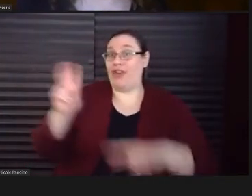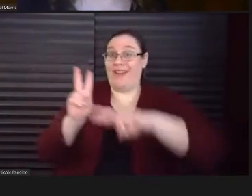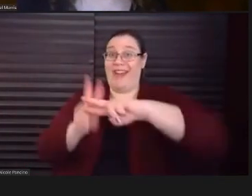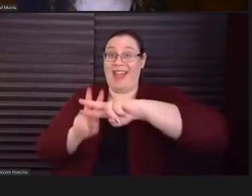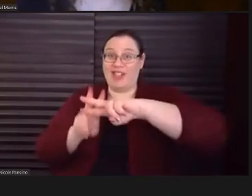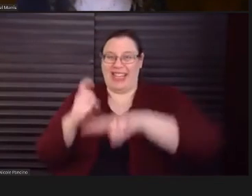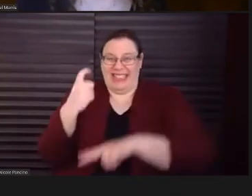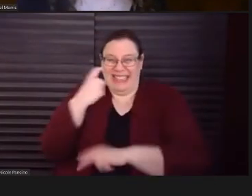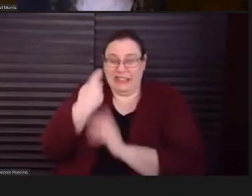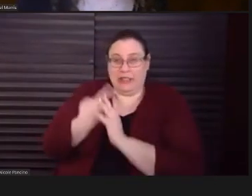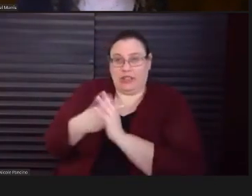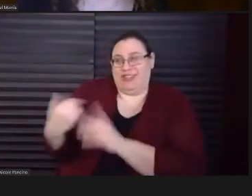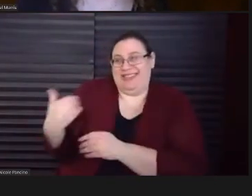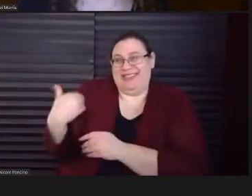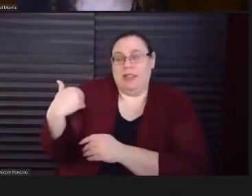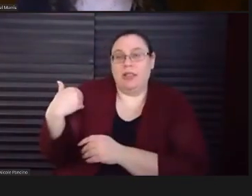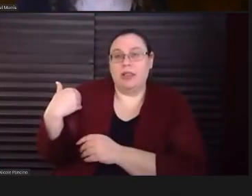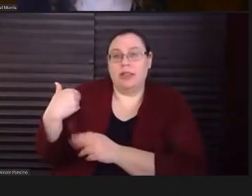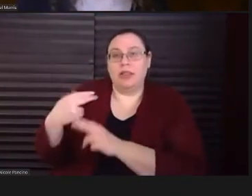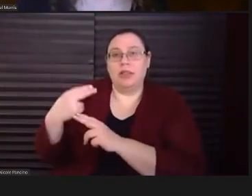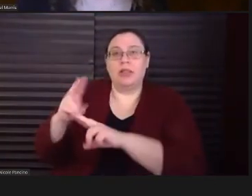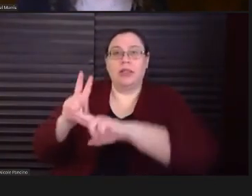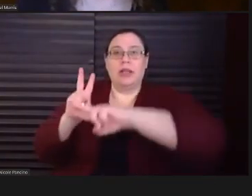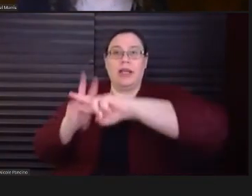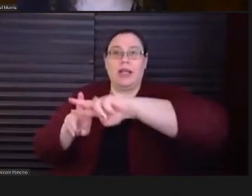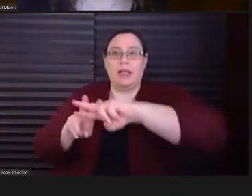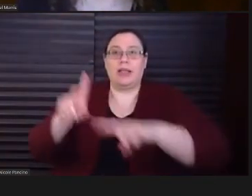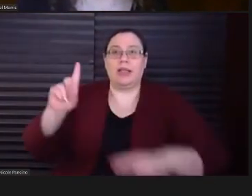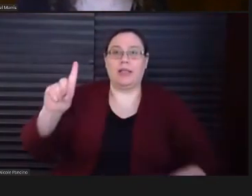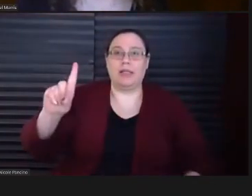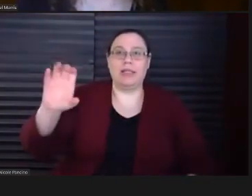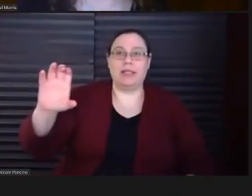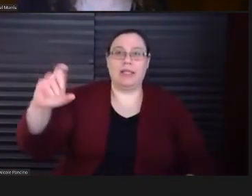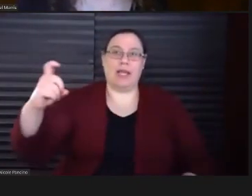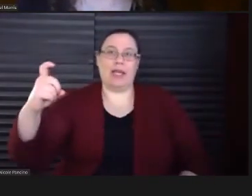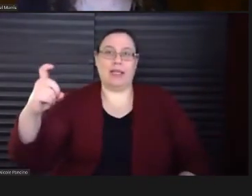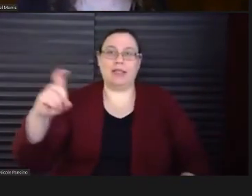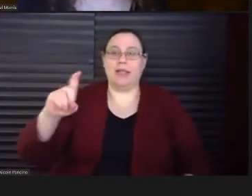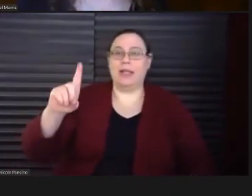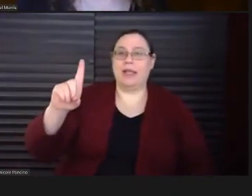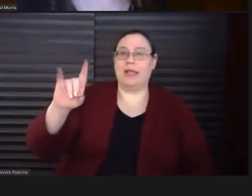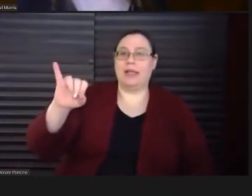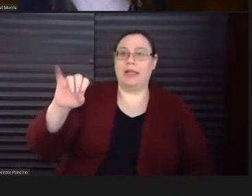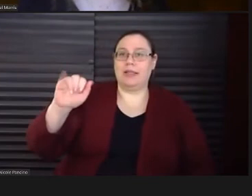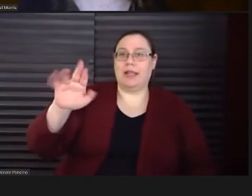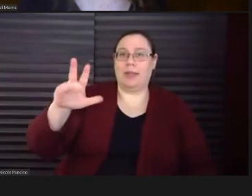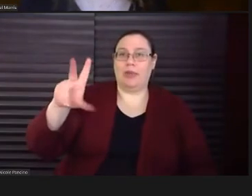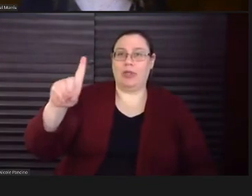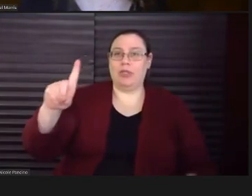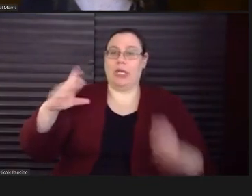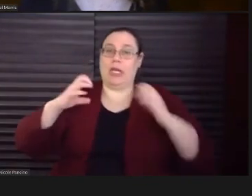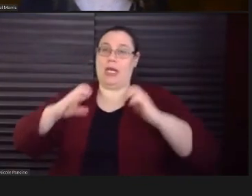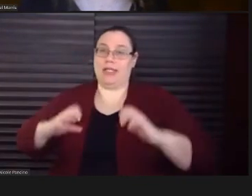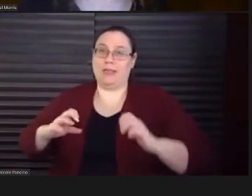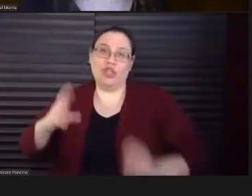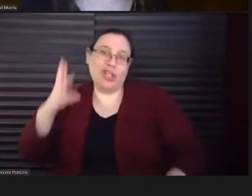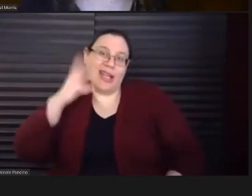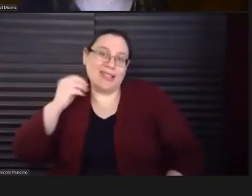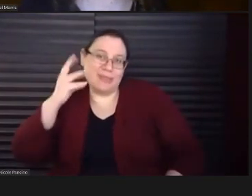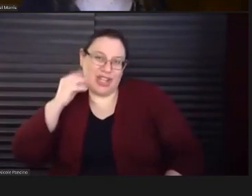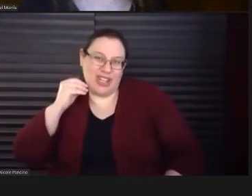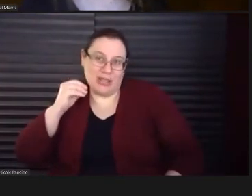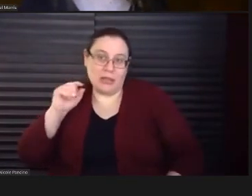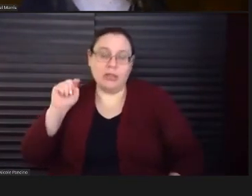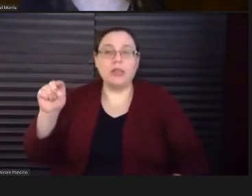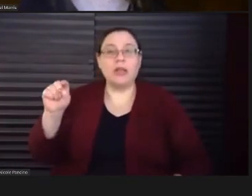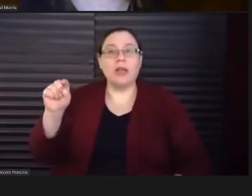started recently, is hashtag DCX for Disabled Customer Experience, to look at the things that day